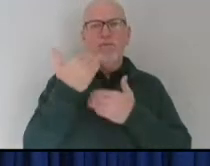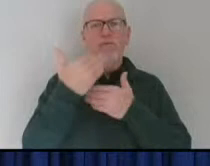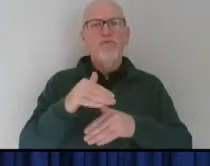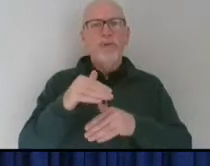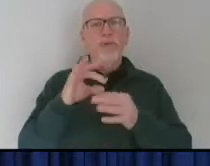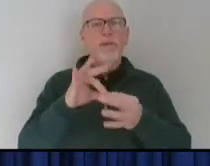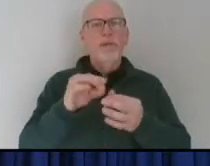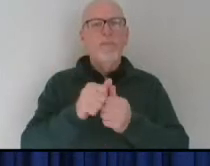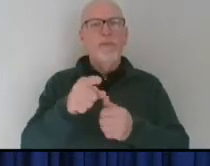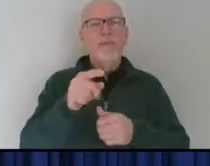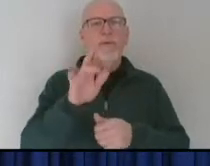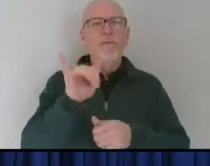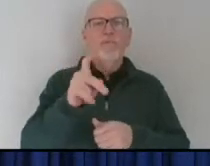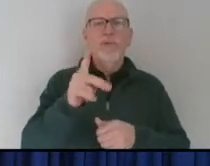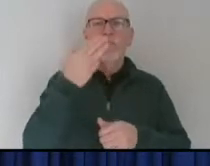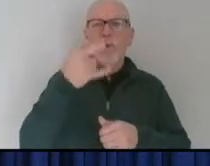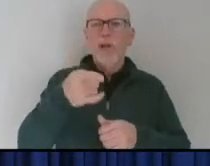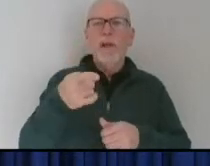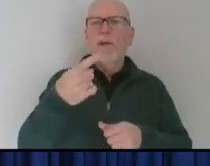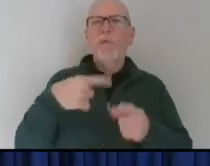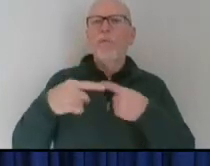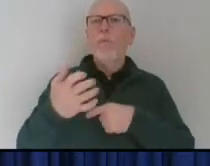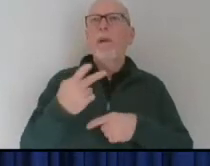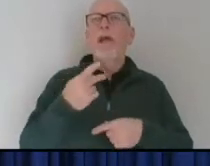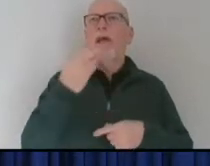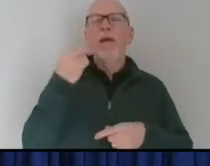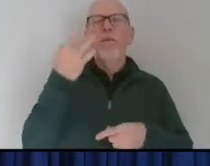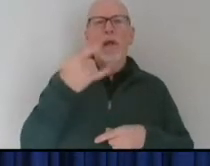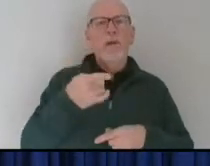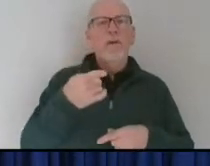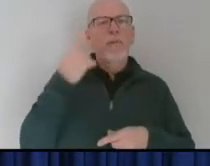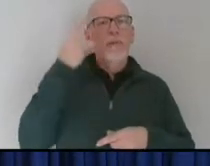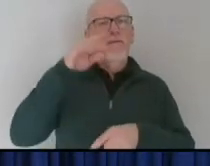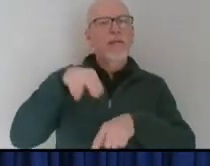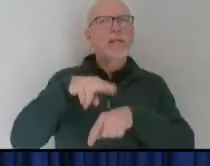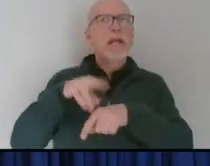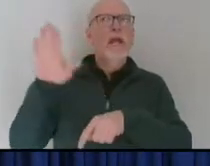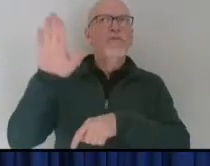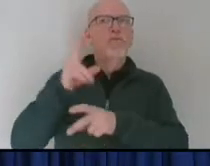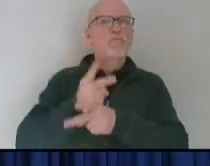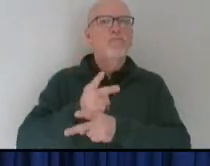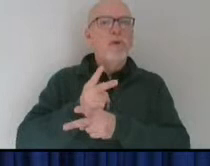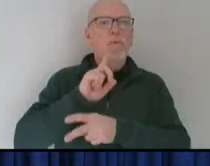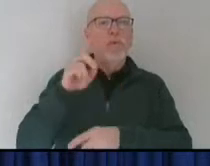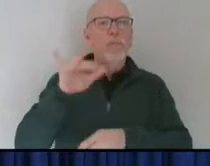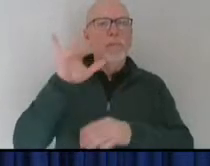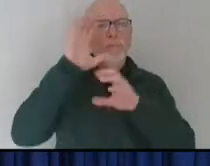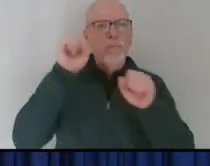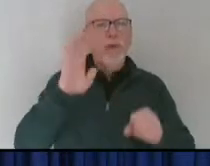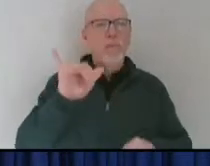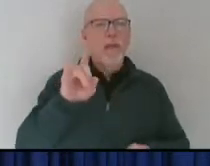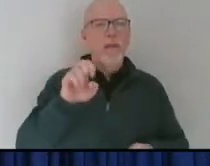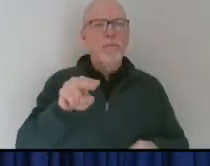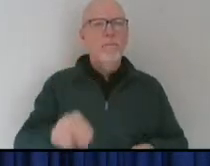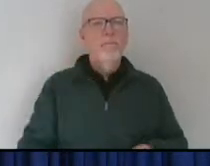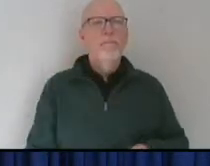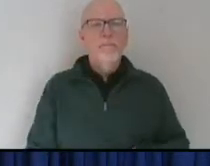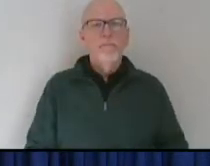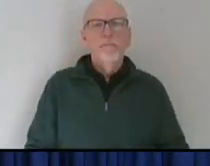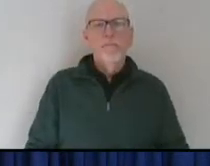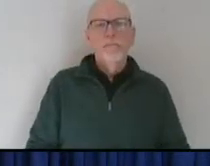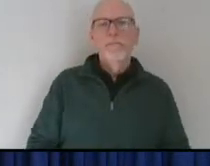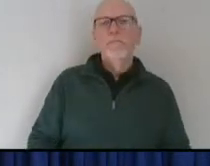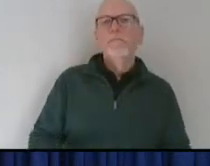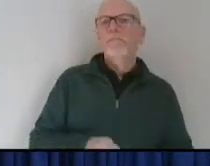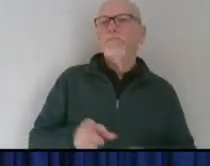risk ratings? Why would you roll those back? And what do you think of the national precautions being ordered by President Biden? Yeah. You want to talk about what